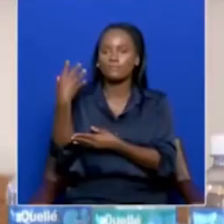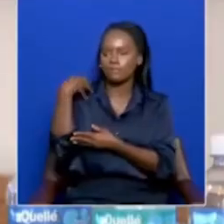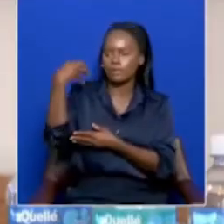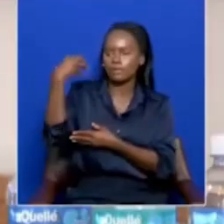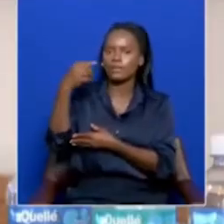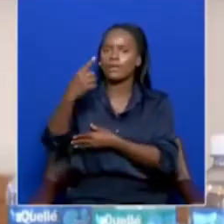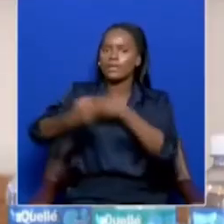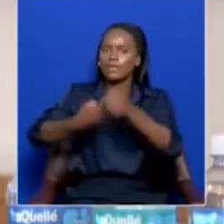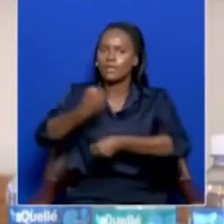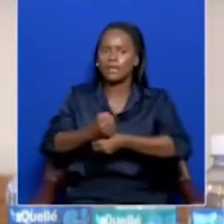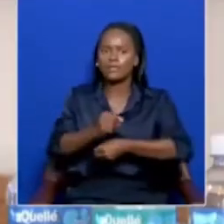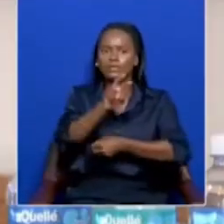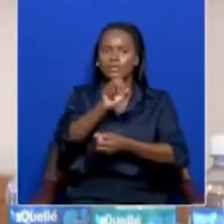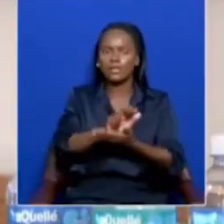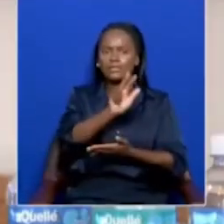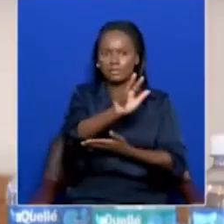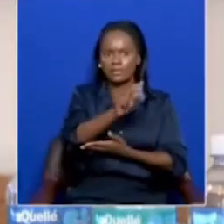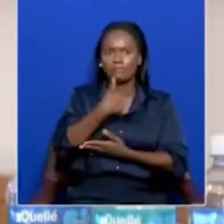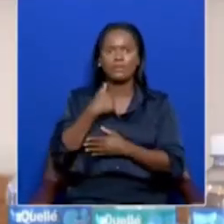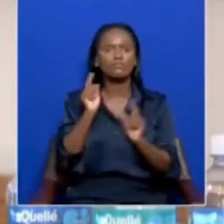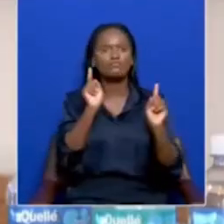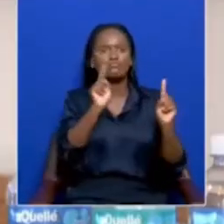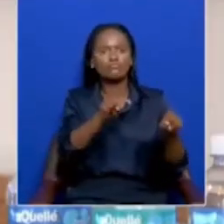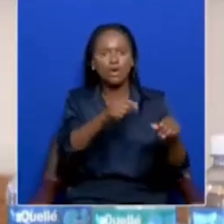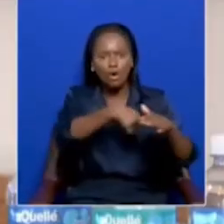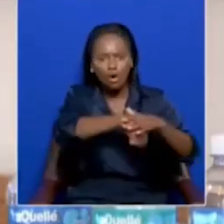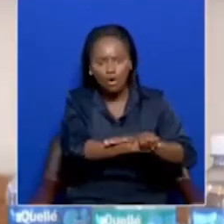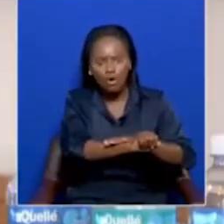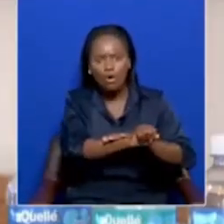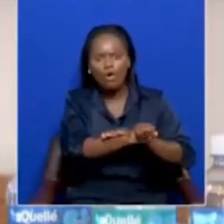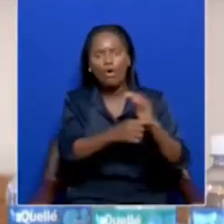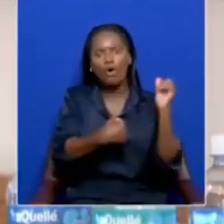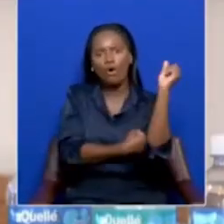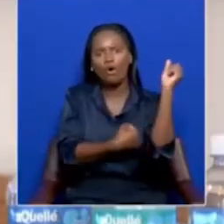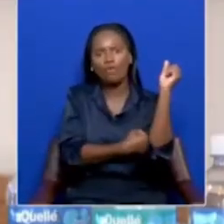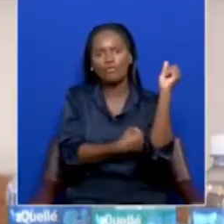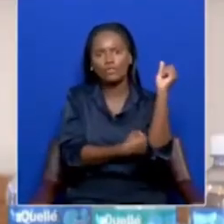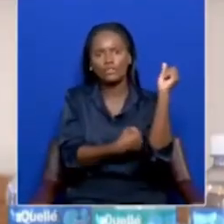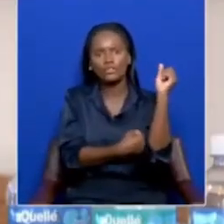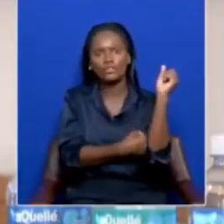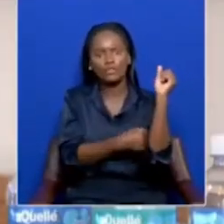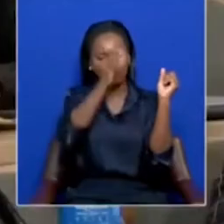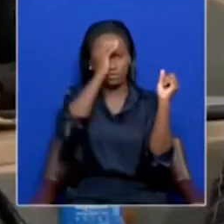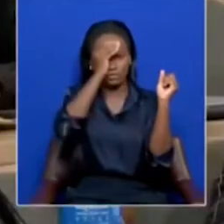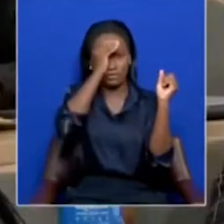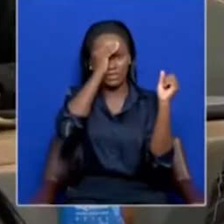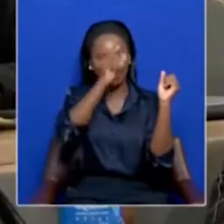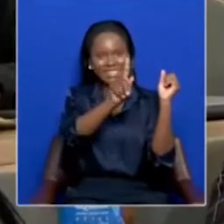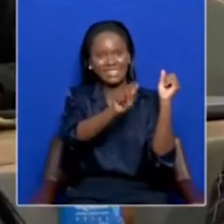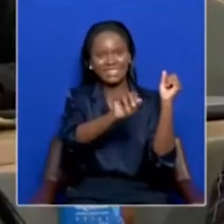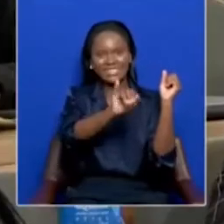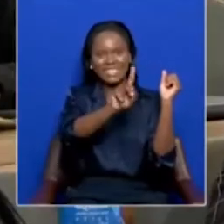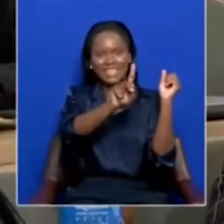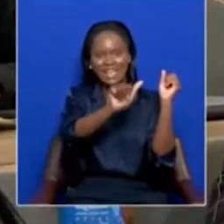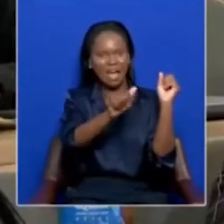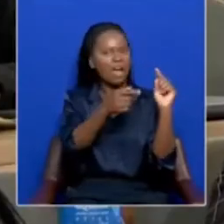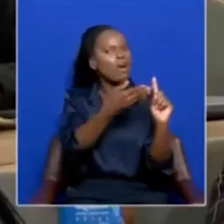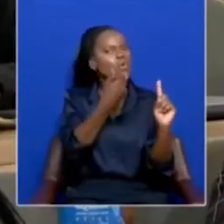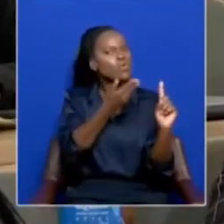Chiga. General Chiga was the provincial head of crime intelligence in KwaZulu-Natal at the time.